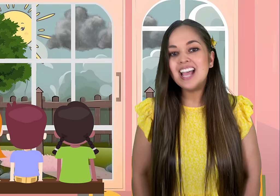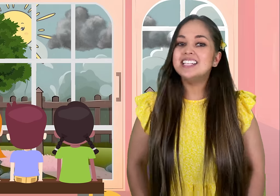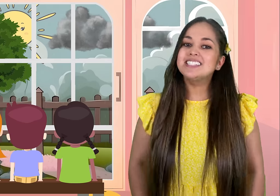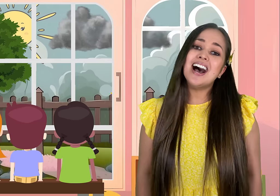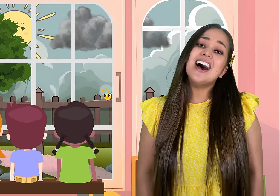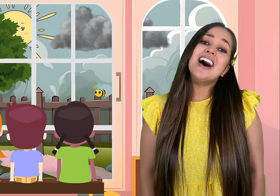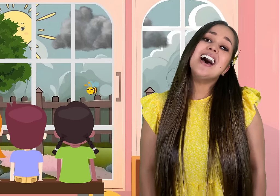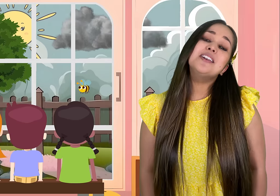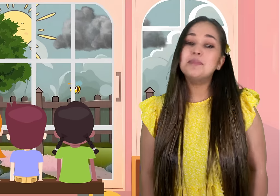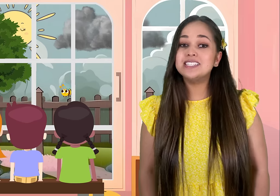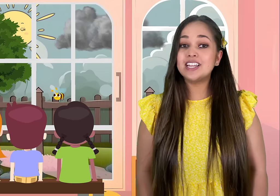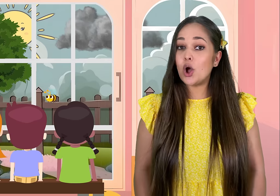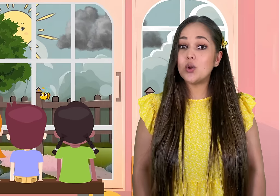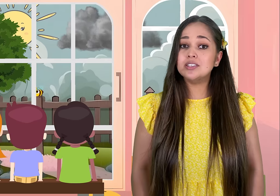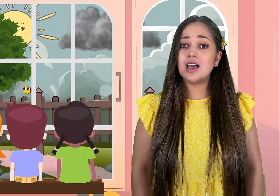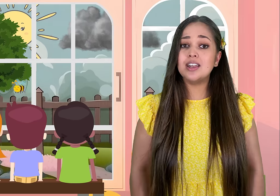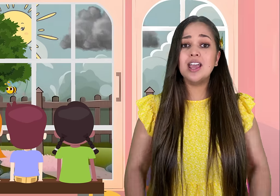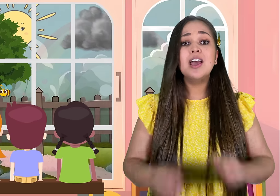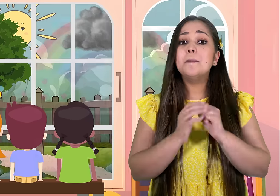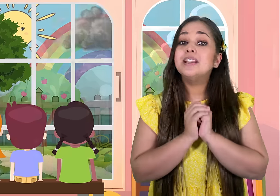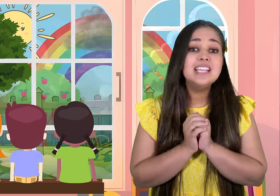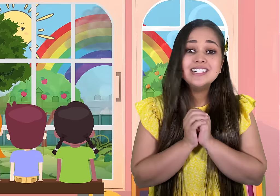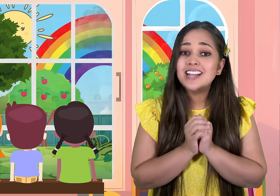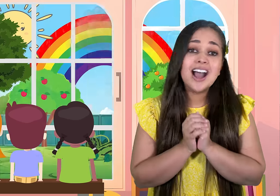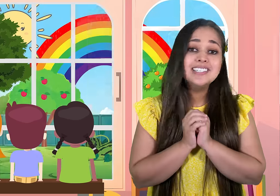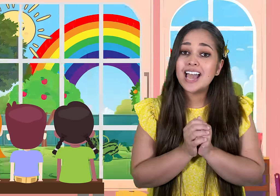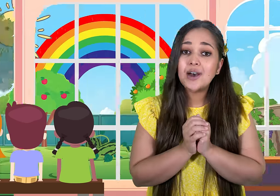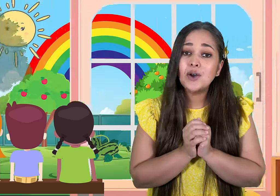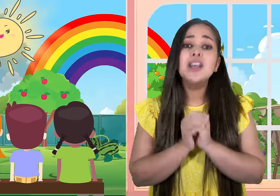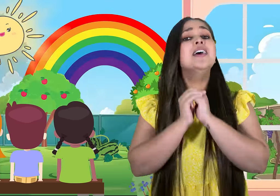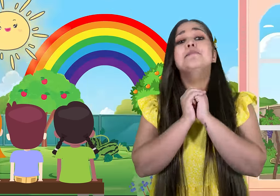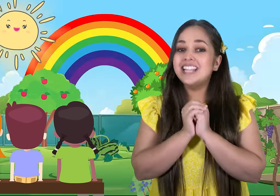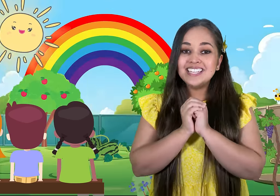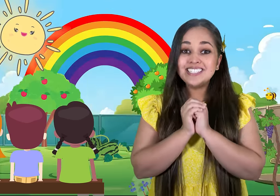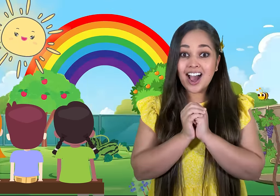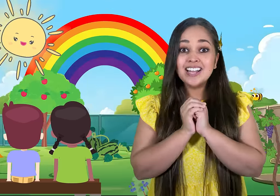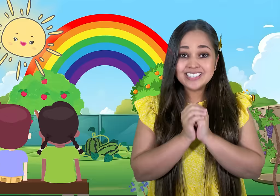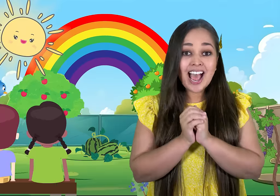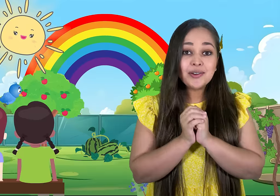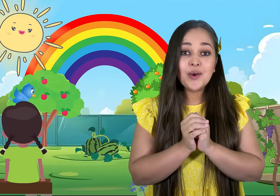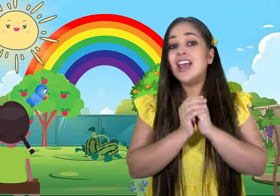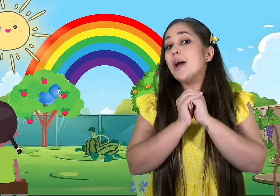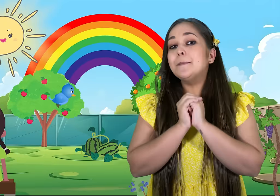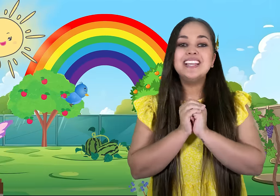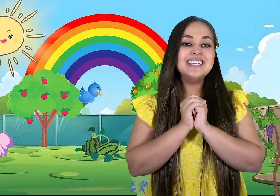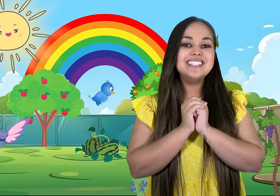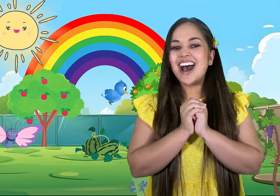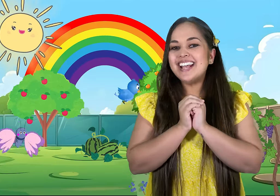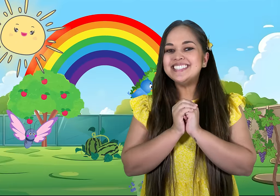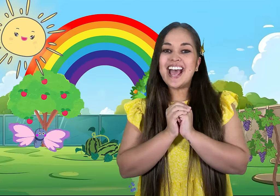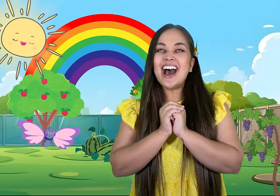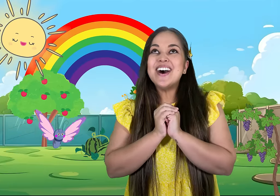Sun, Sun, Mr. Golden Sun, please shine down on, please shine down on,